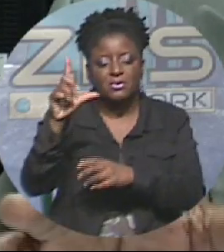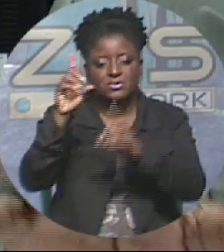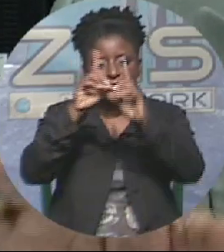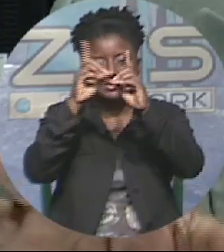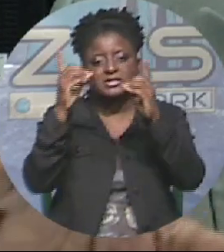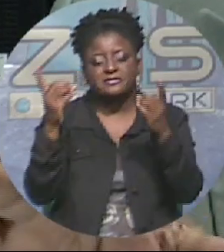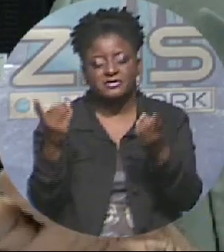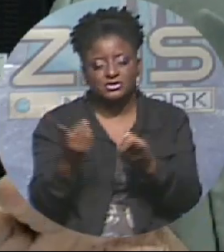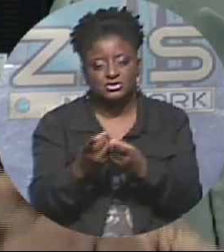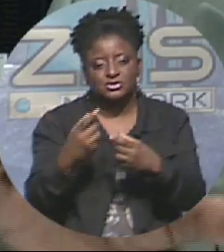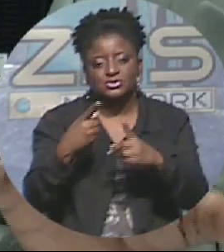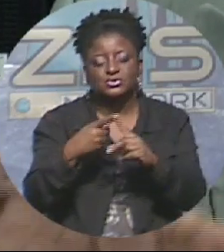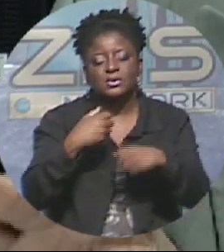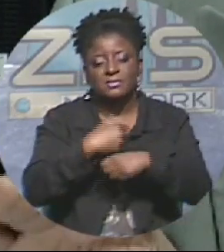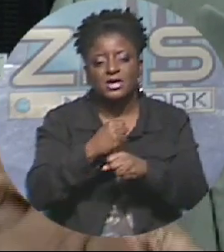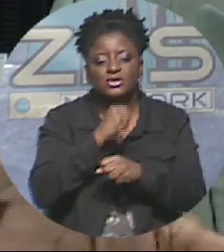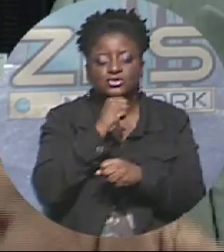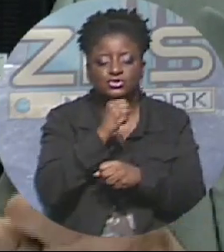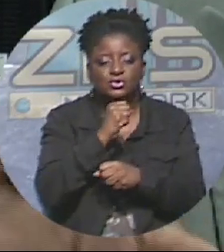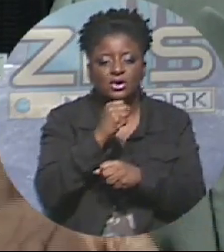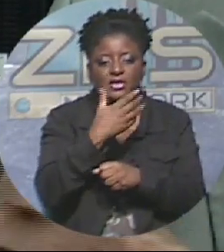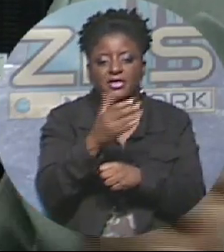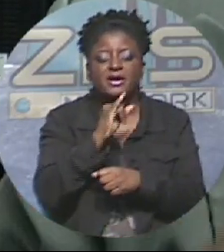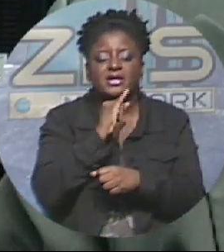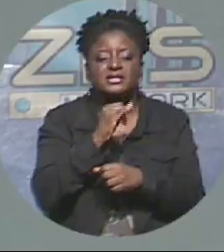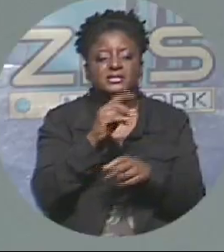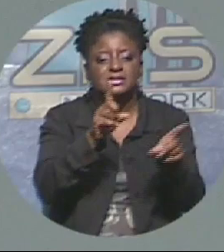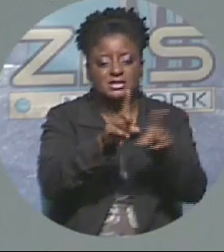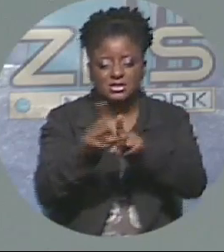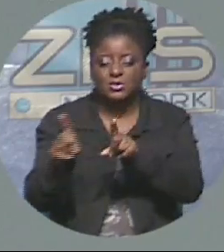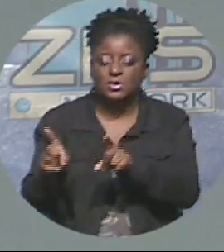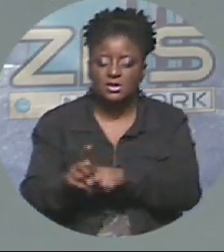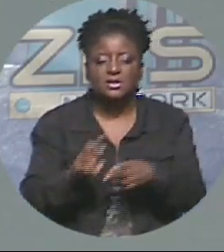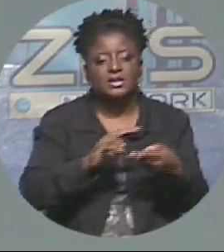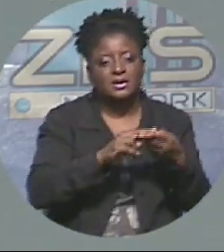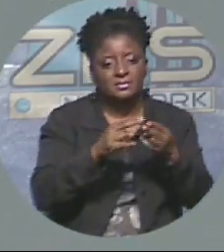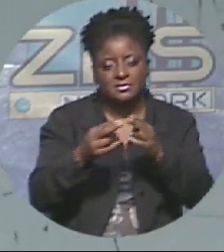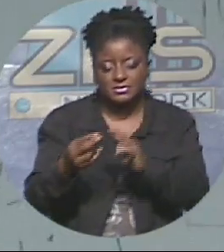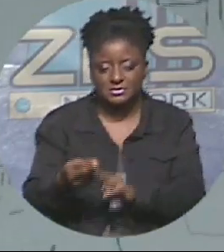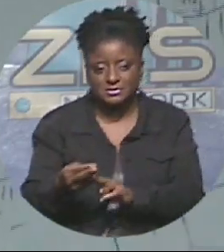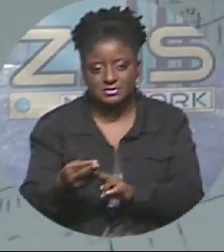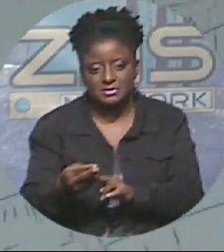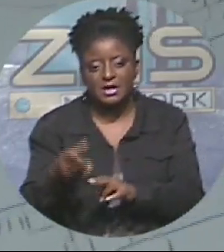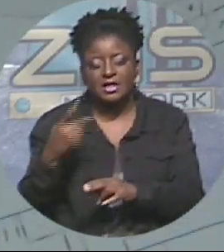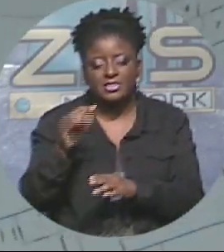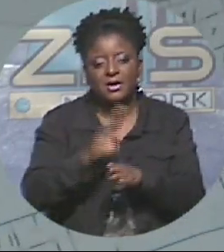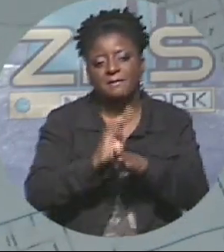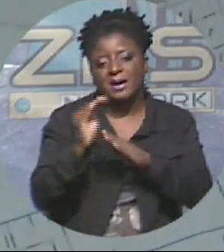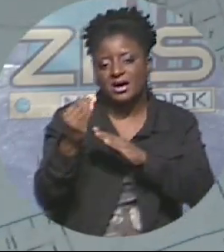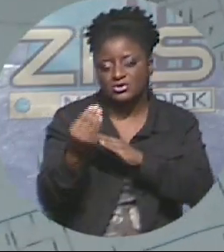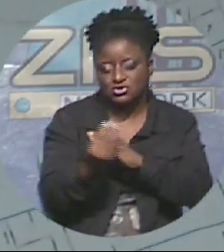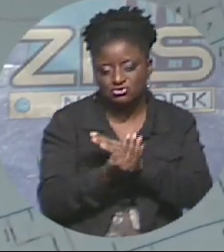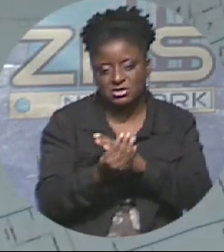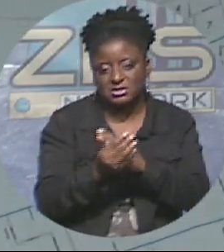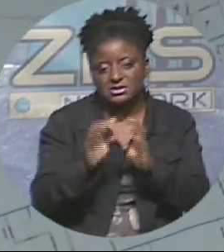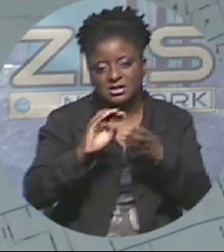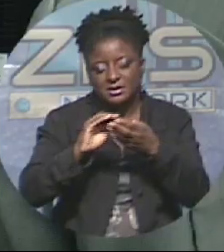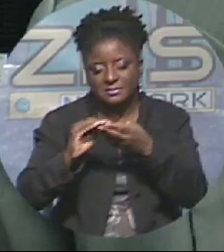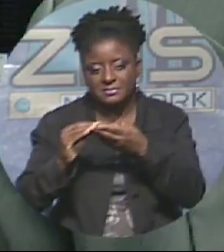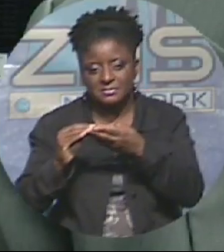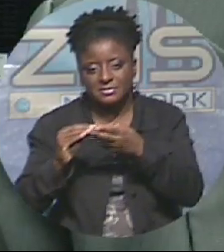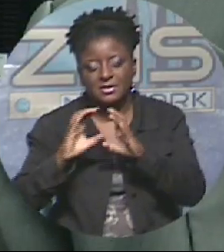equal balance for all polling divisions with number no more than 400 or 500 persons. Again, the Boundary Commission has jurisdiction to shift